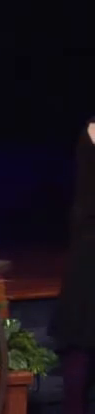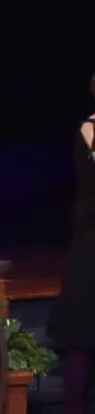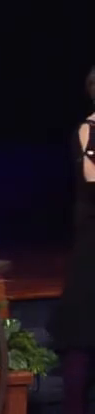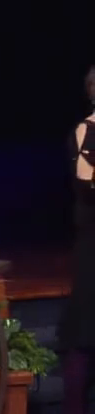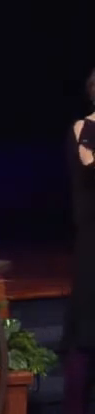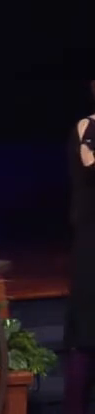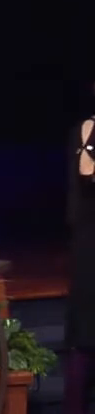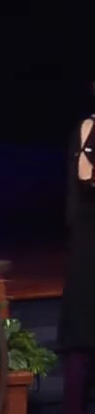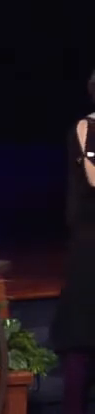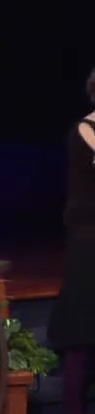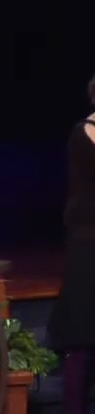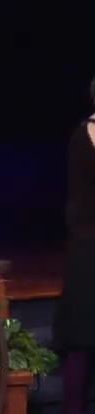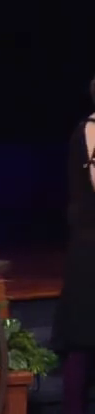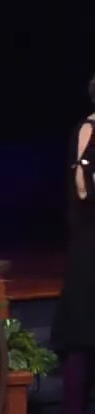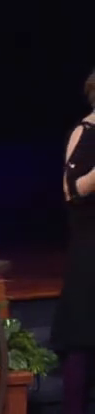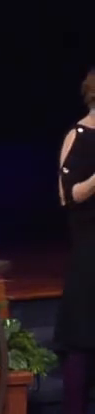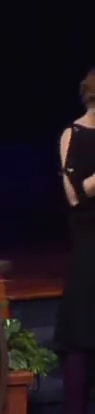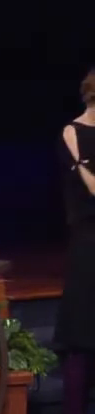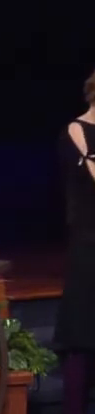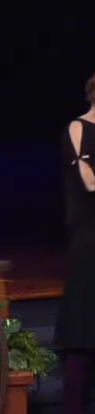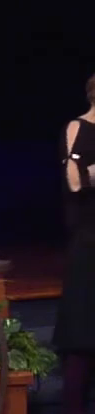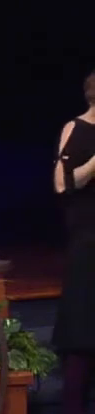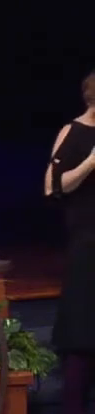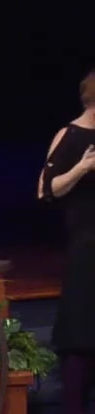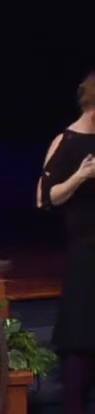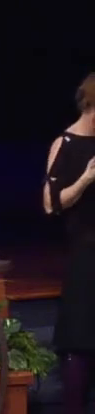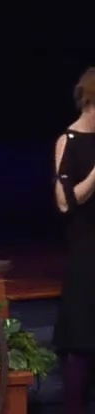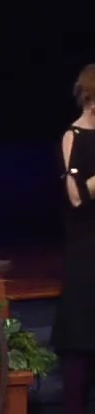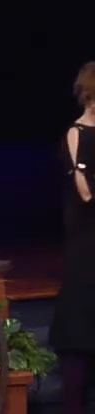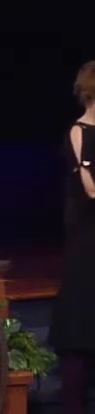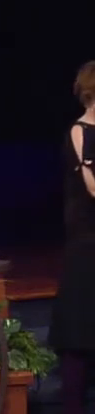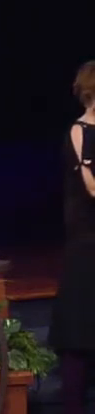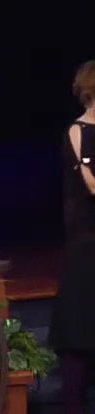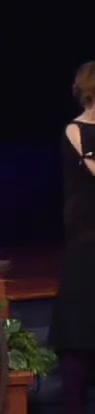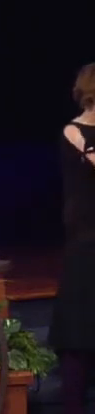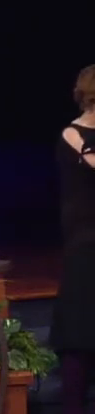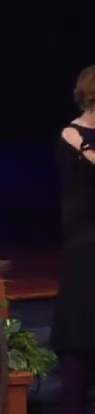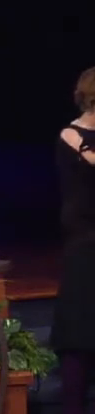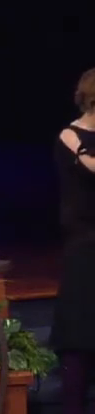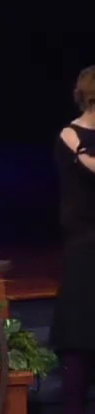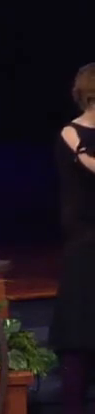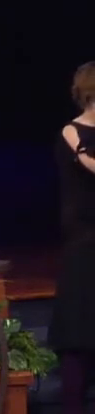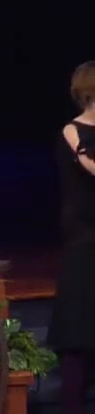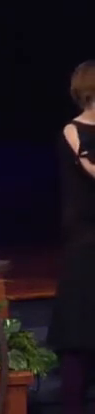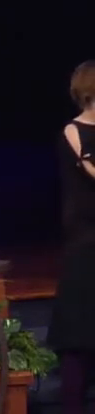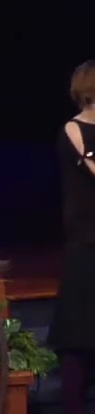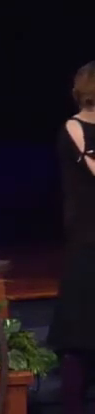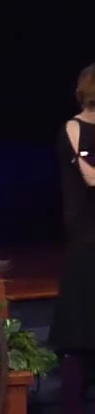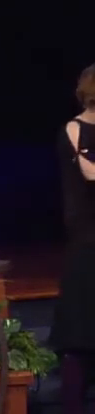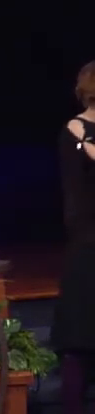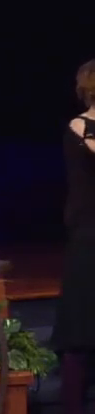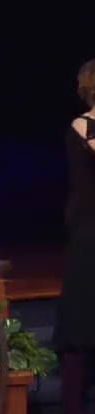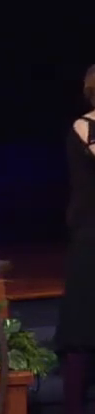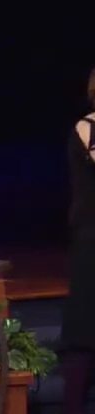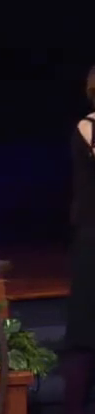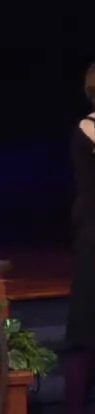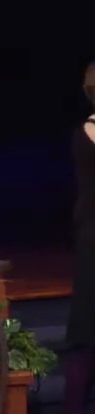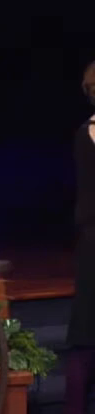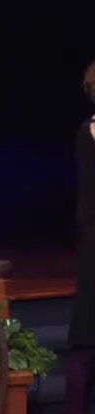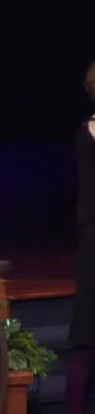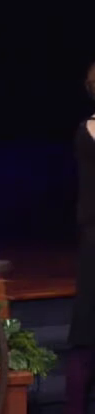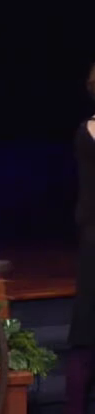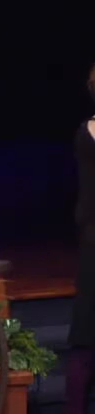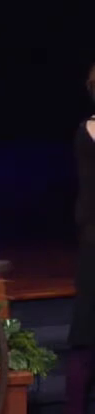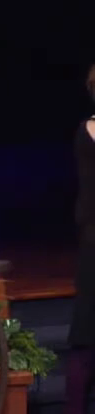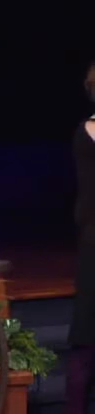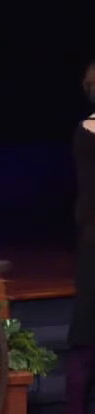and compartmentalizing and demonizing, and know that you are one with God. For